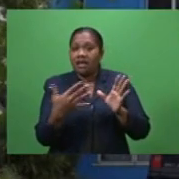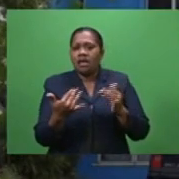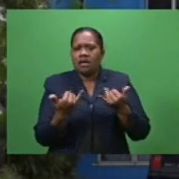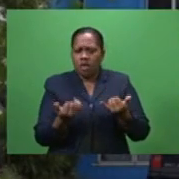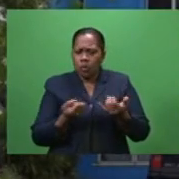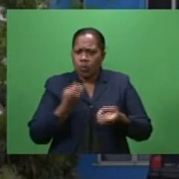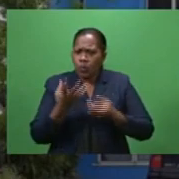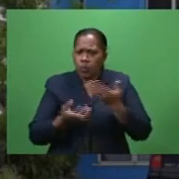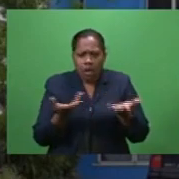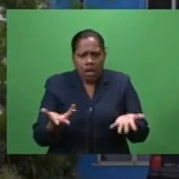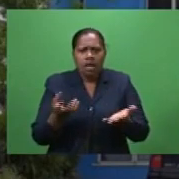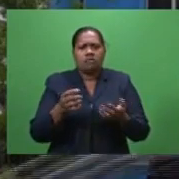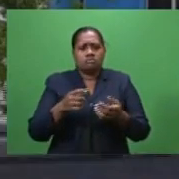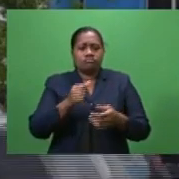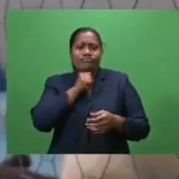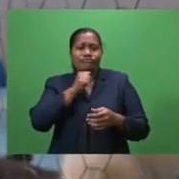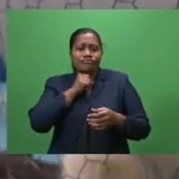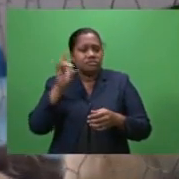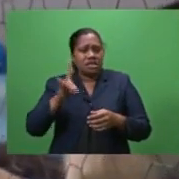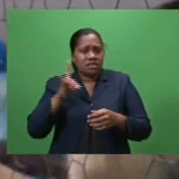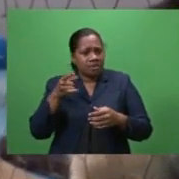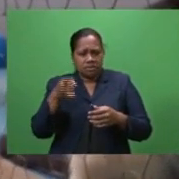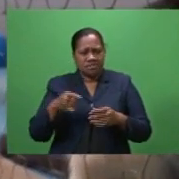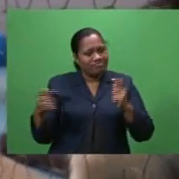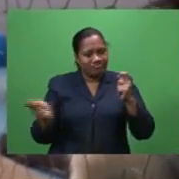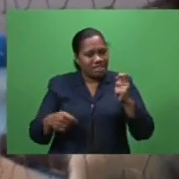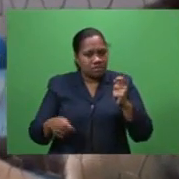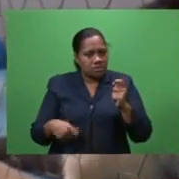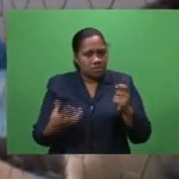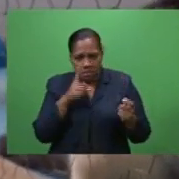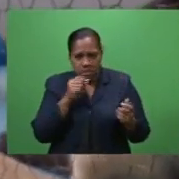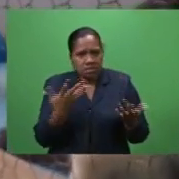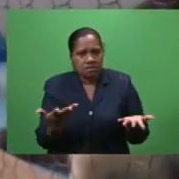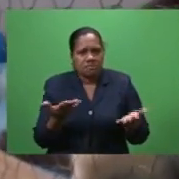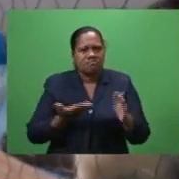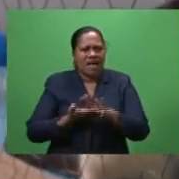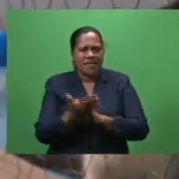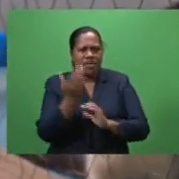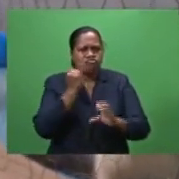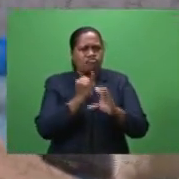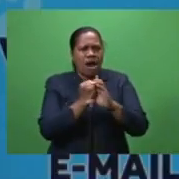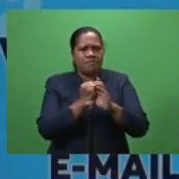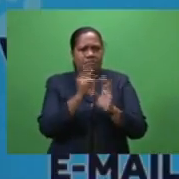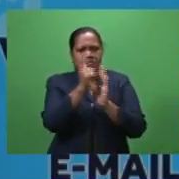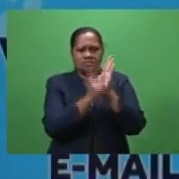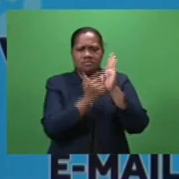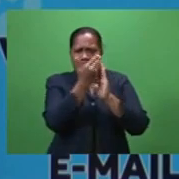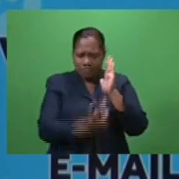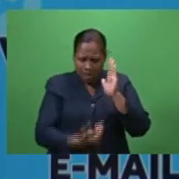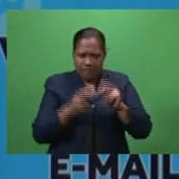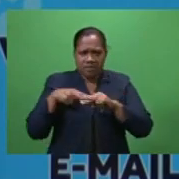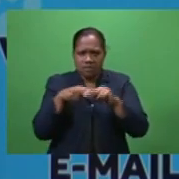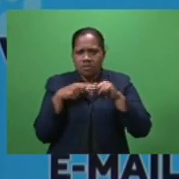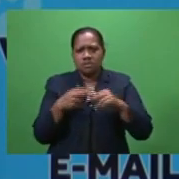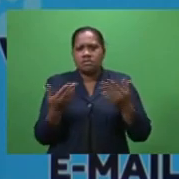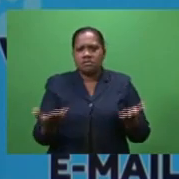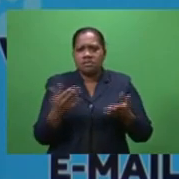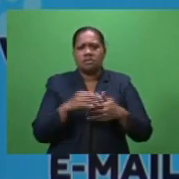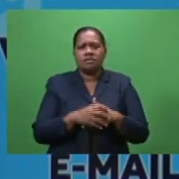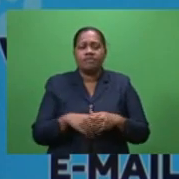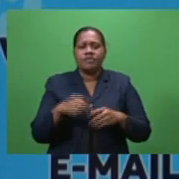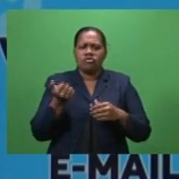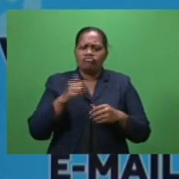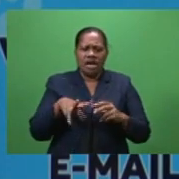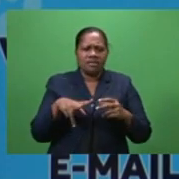that cruelty to animals is punishable under the Crimes Decree of Fiji. The SPCA co-chair says they have been